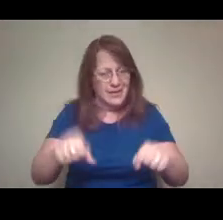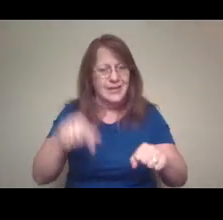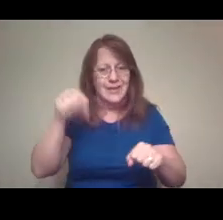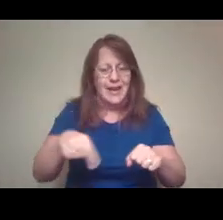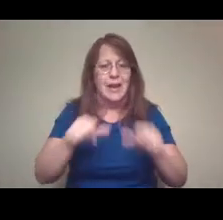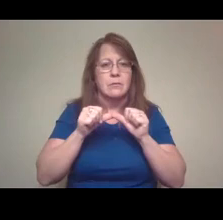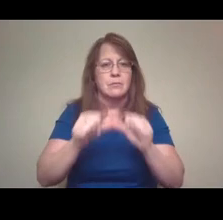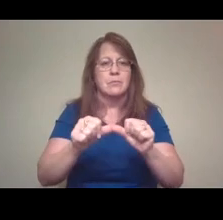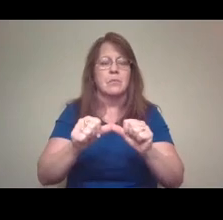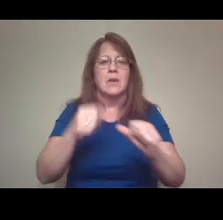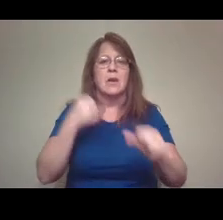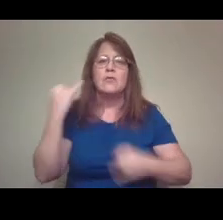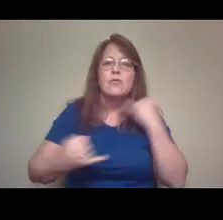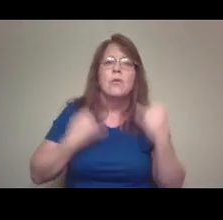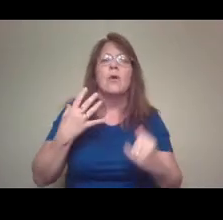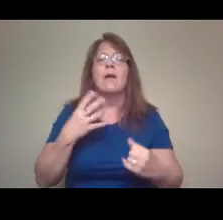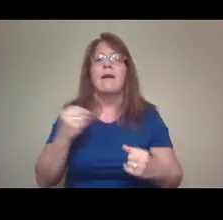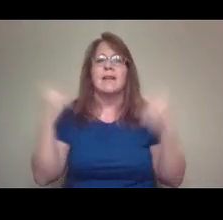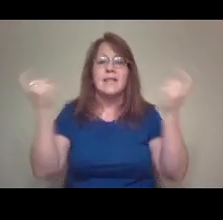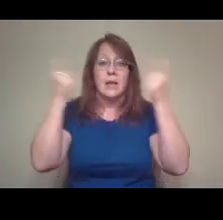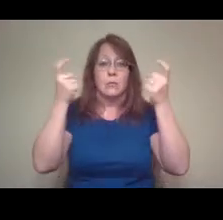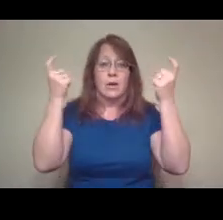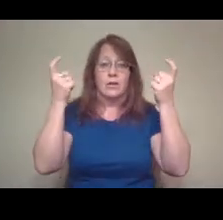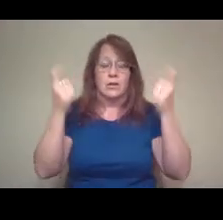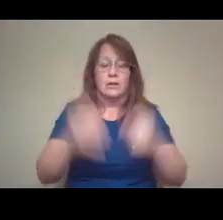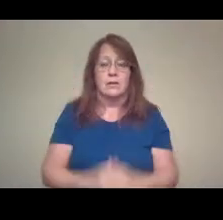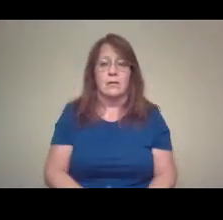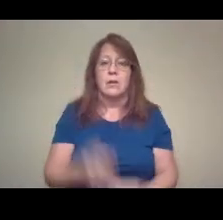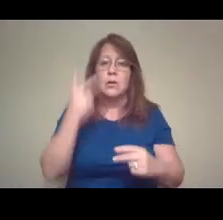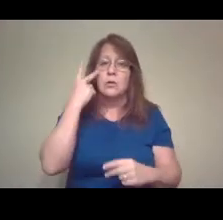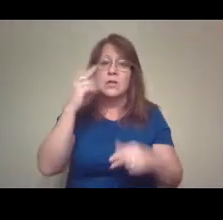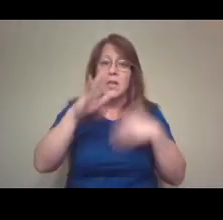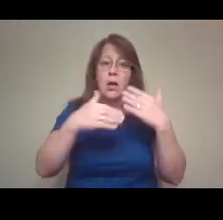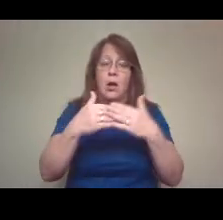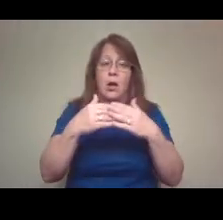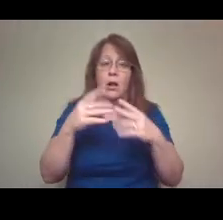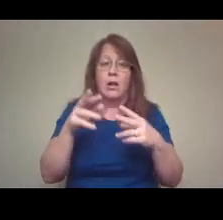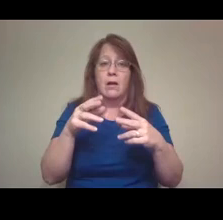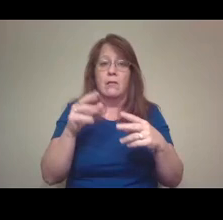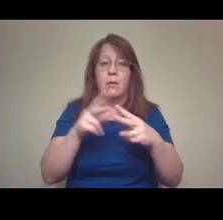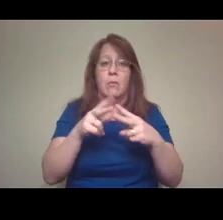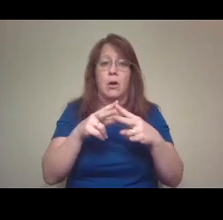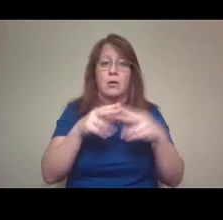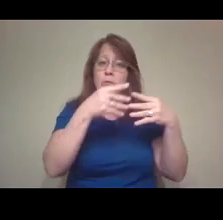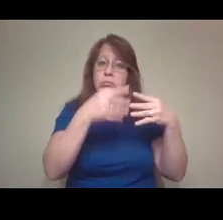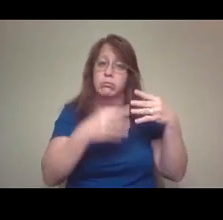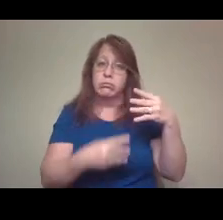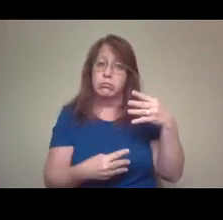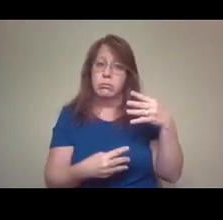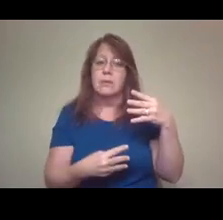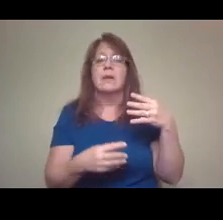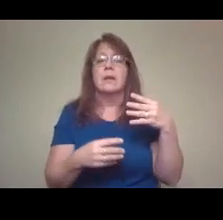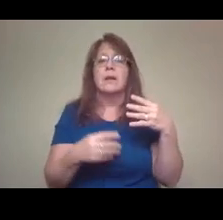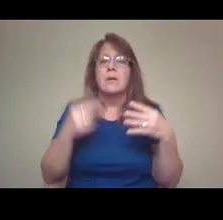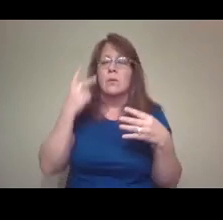celebration. I'm really excited to have our partners with us. You see all of them listed at the bottom of the screen. We're grateful that our community